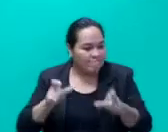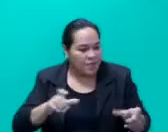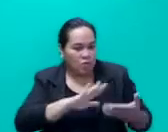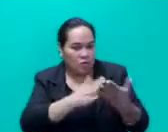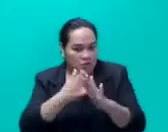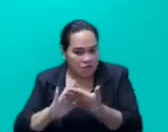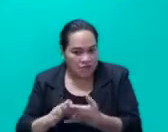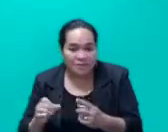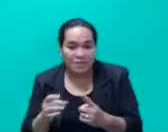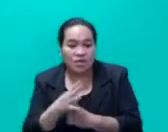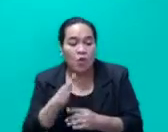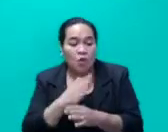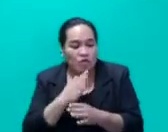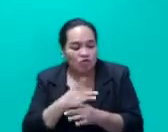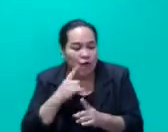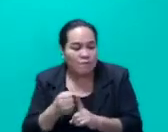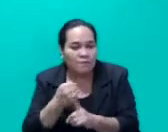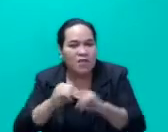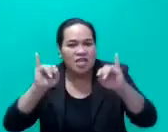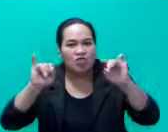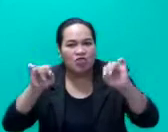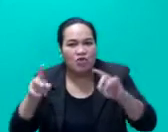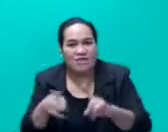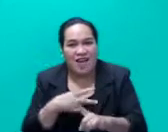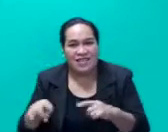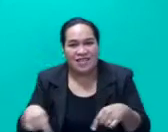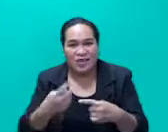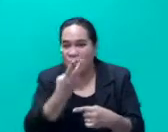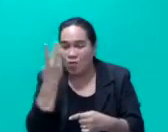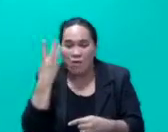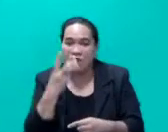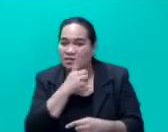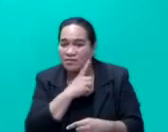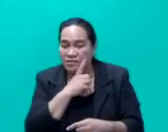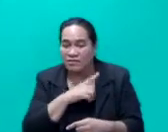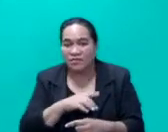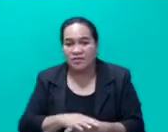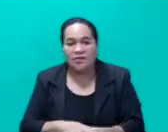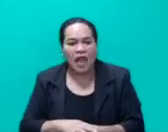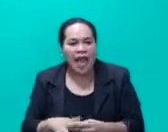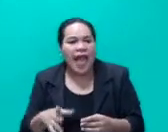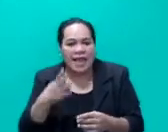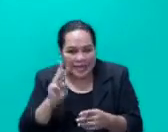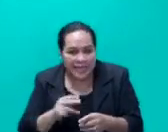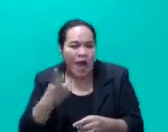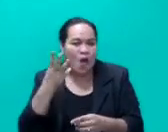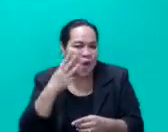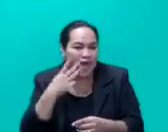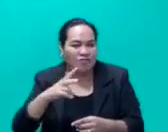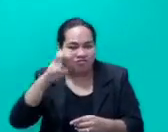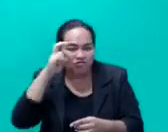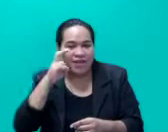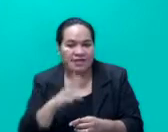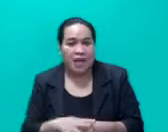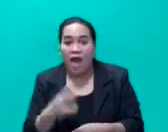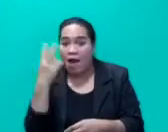particular, working to address the issue of violence against women and children through public awareness and training. In the same way, the monitoring and